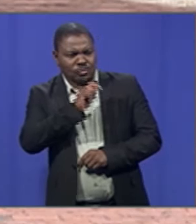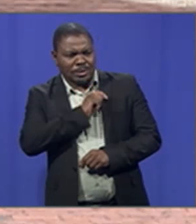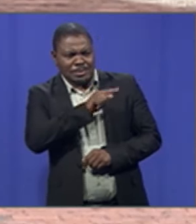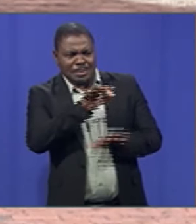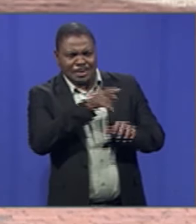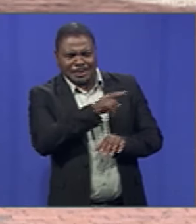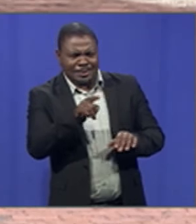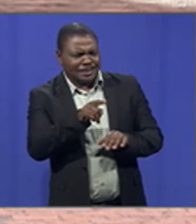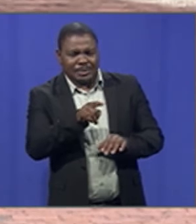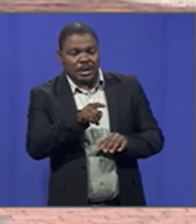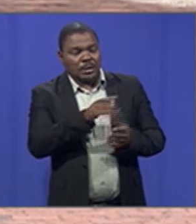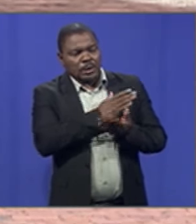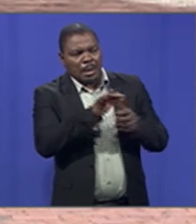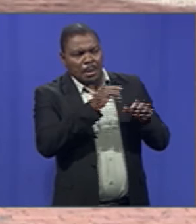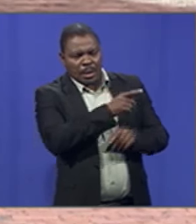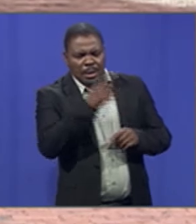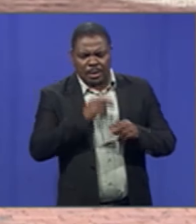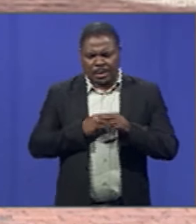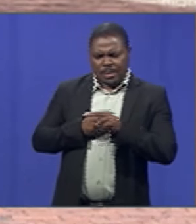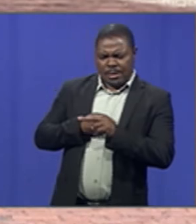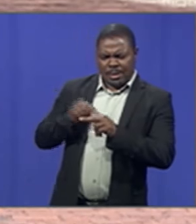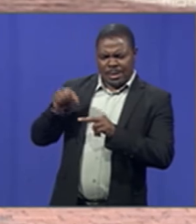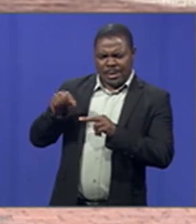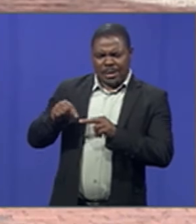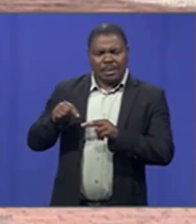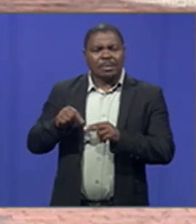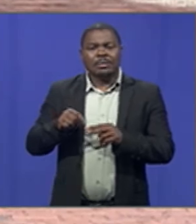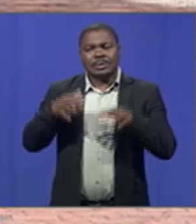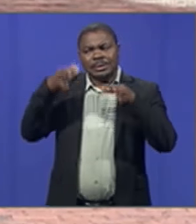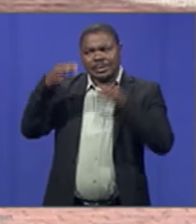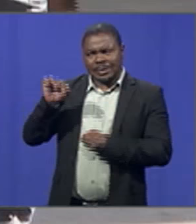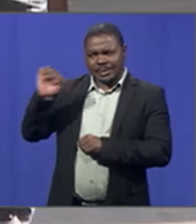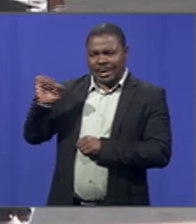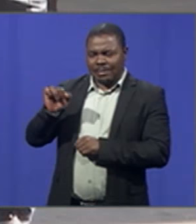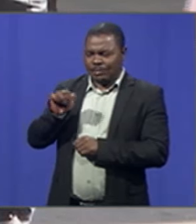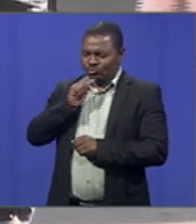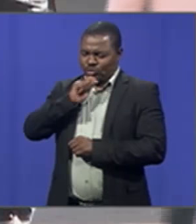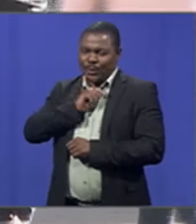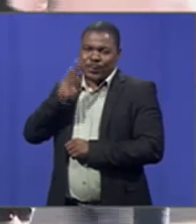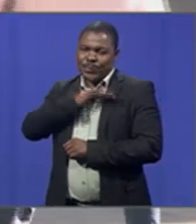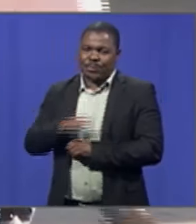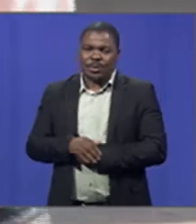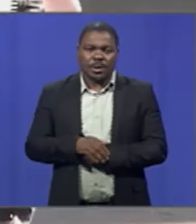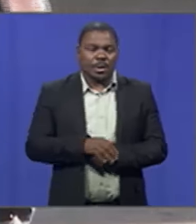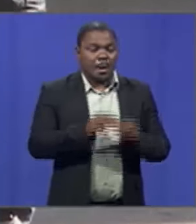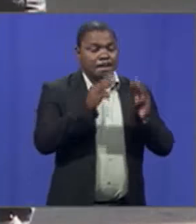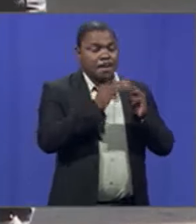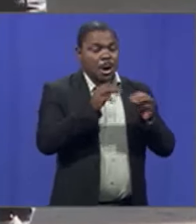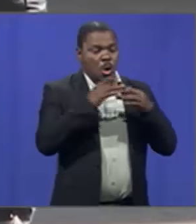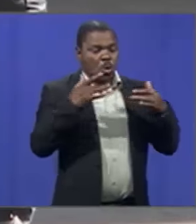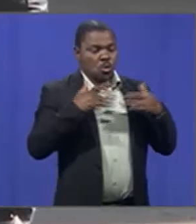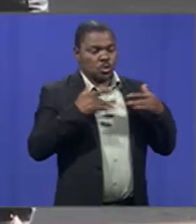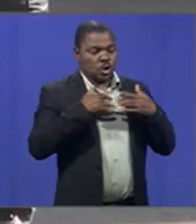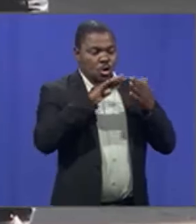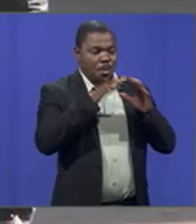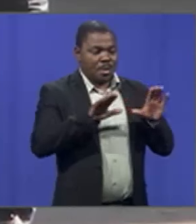tla nagana gore motlhomong yone lekoko lena ga lena tshepo mo ditshwetsong tse ba di tsayang. Setlhopha sa baagi sa Mangaung Concerned